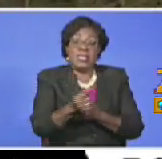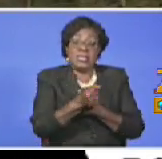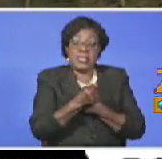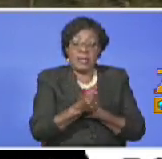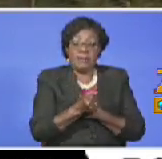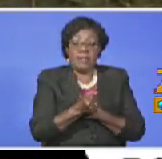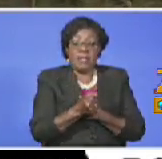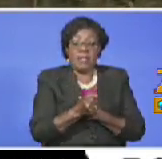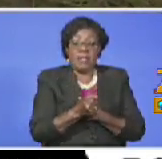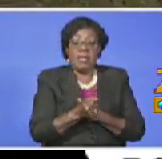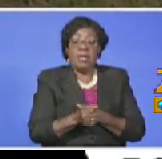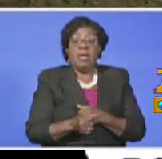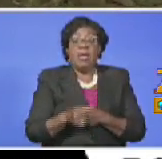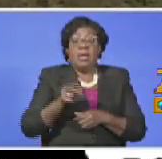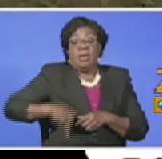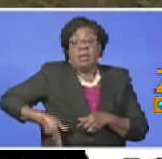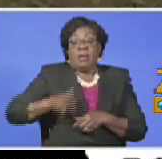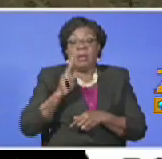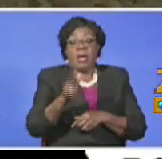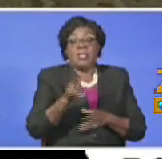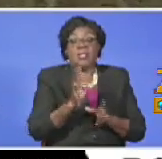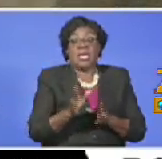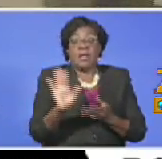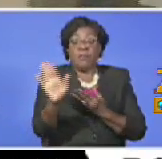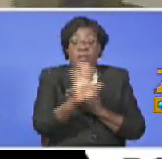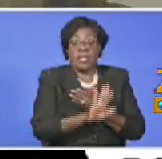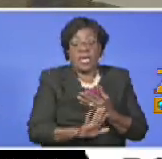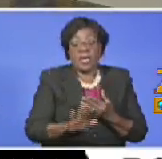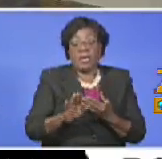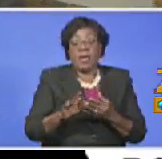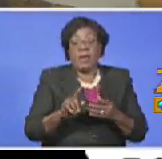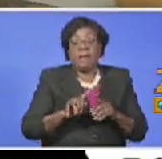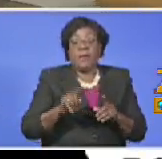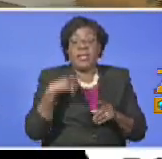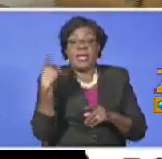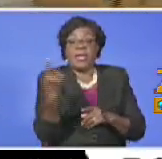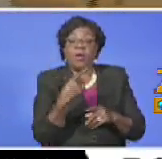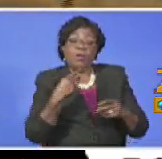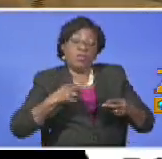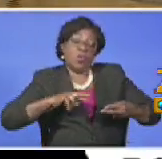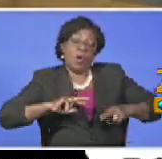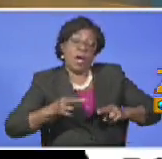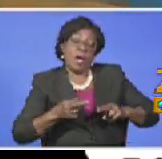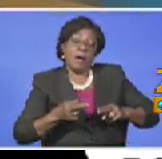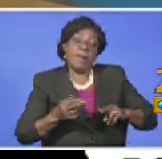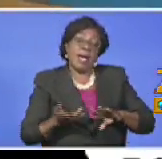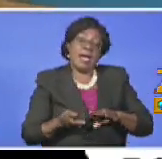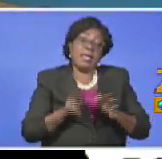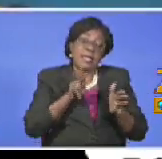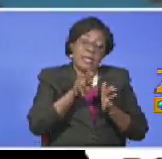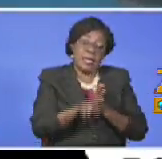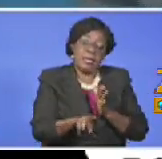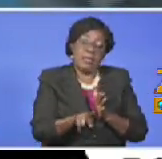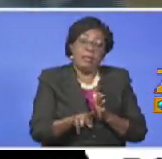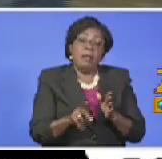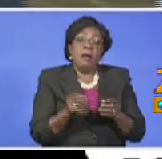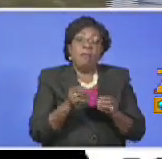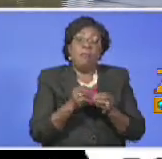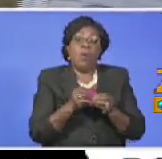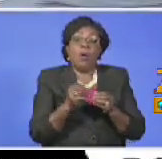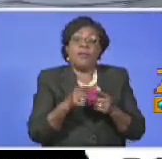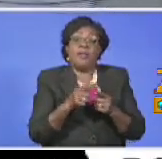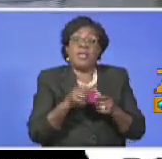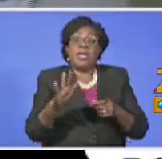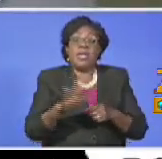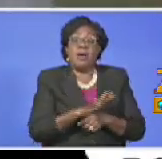Guns can protect, but as we've heard time and time again, they can also harm and sometimes fatal. More than enough reason why the safe